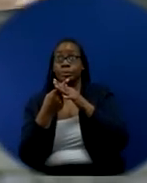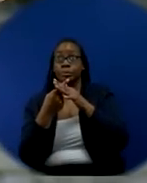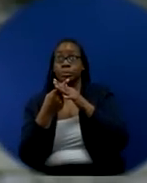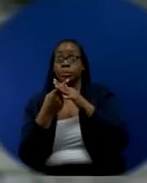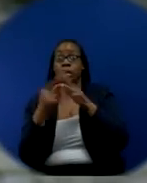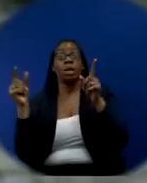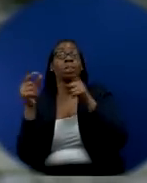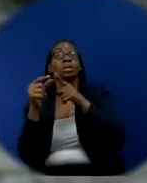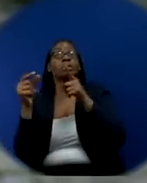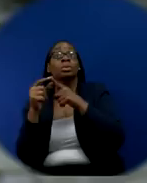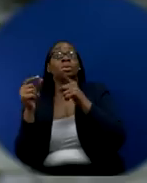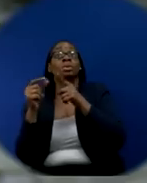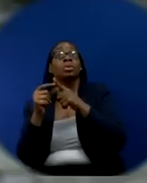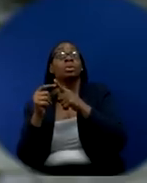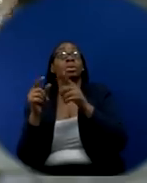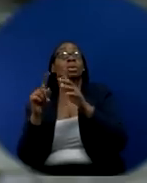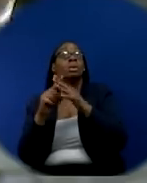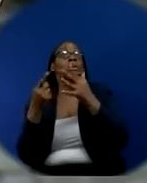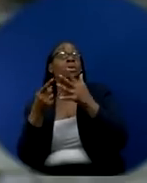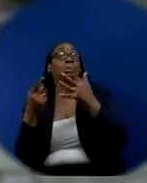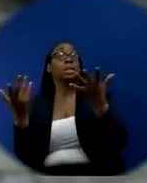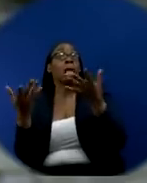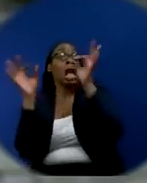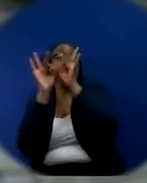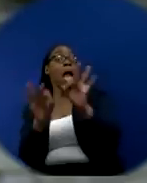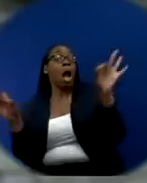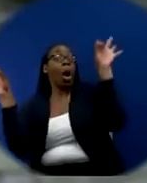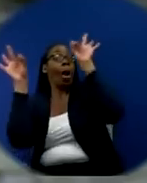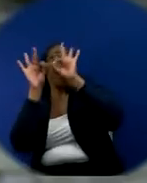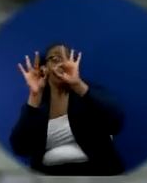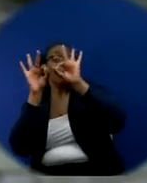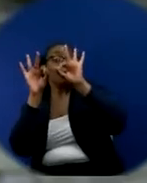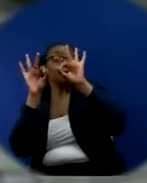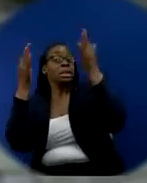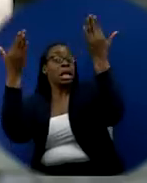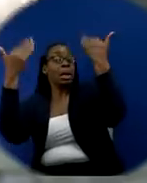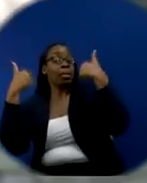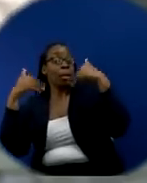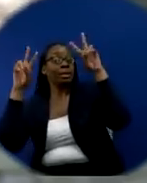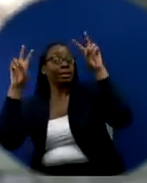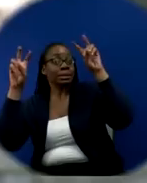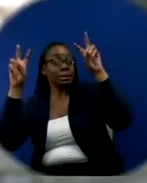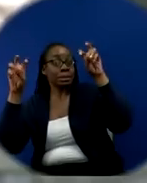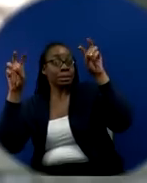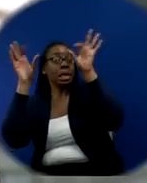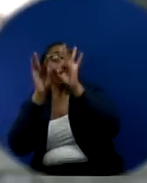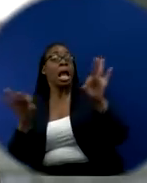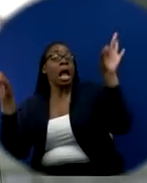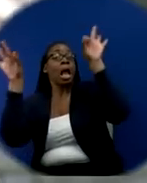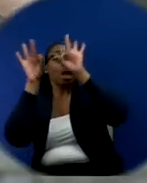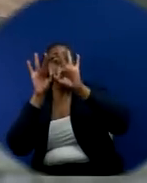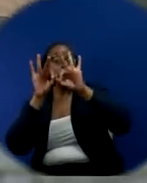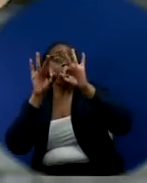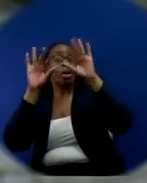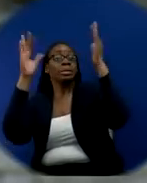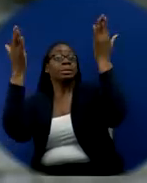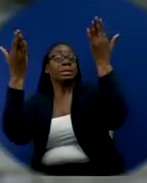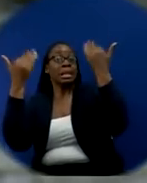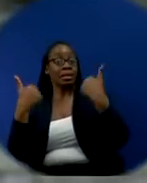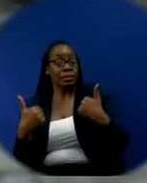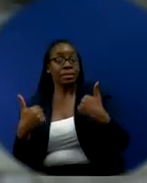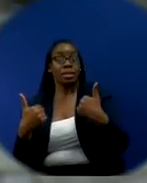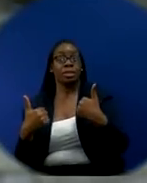gives, begins with what I call an important invitation. Really important invitations, because in